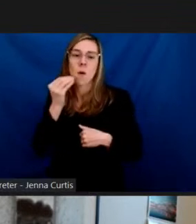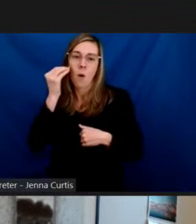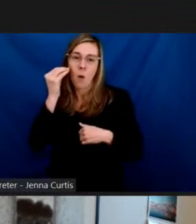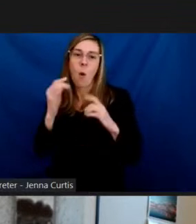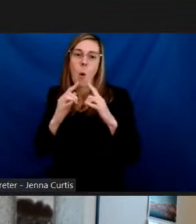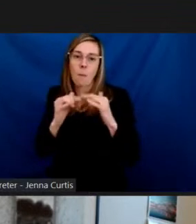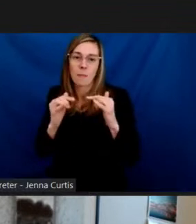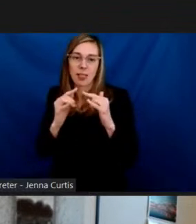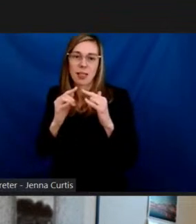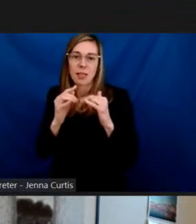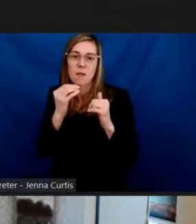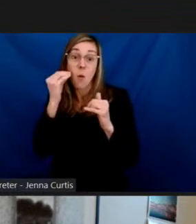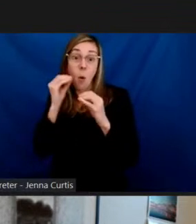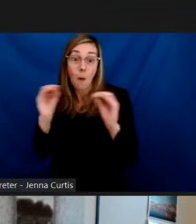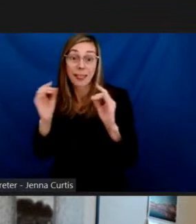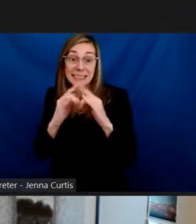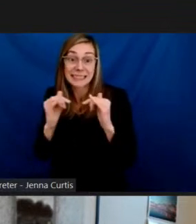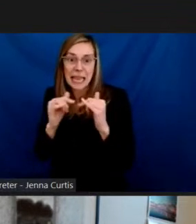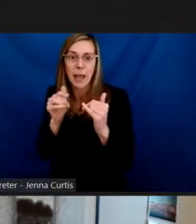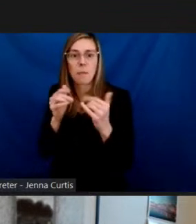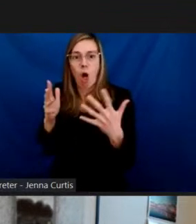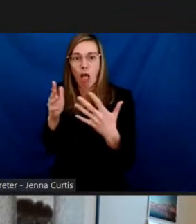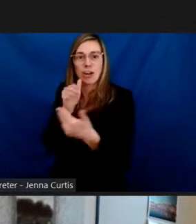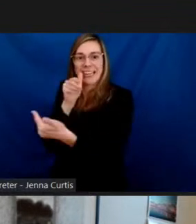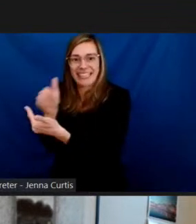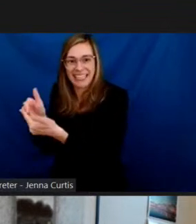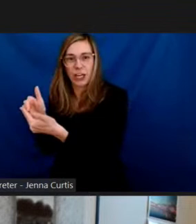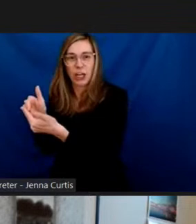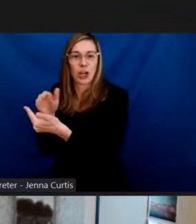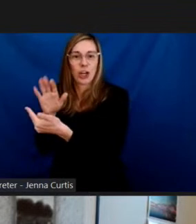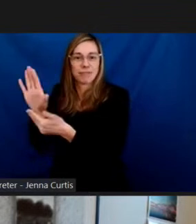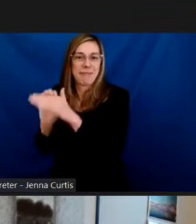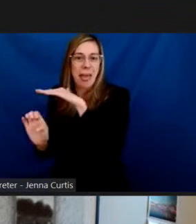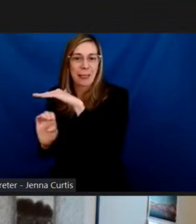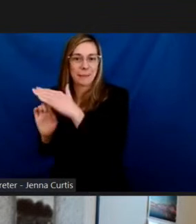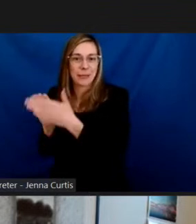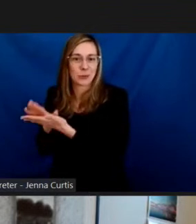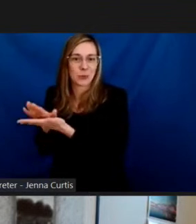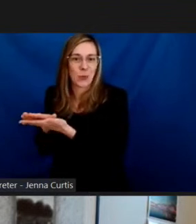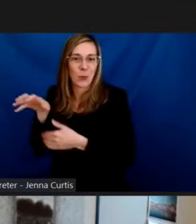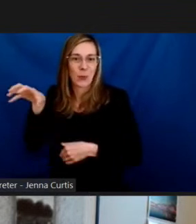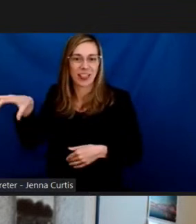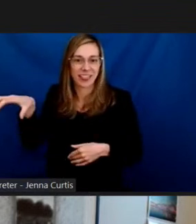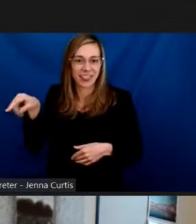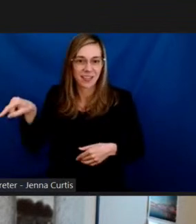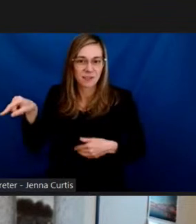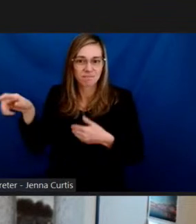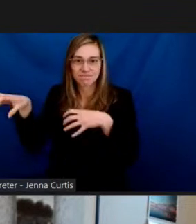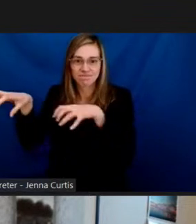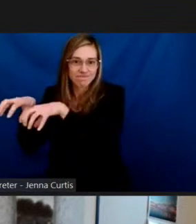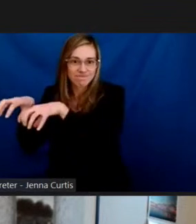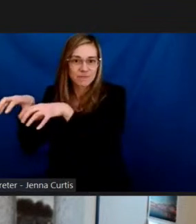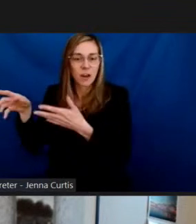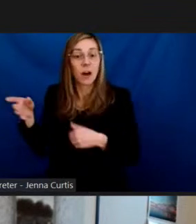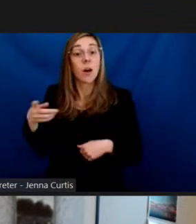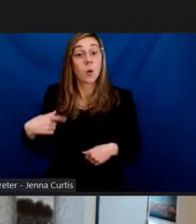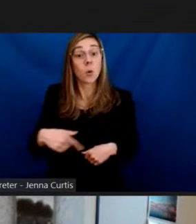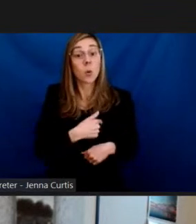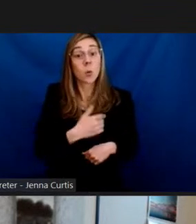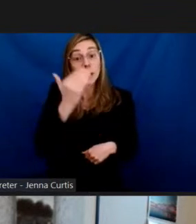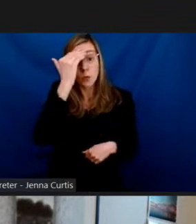elementary school. So this is already an issue across the city. We know that there is a safe route to